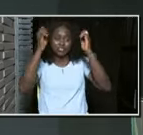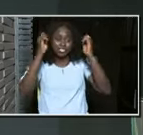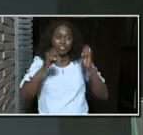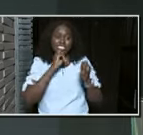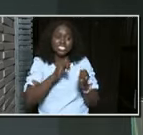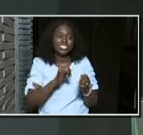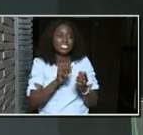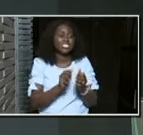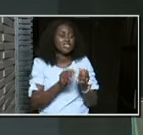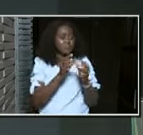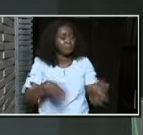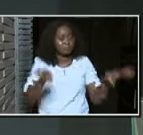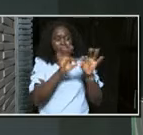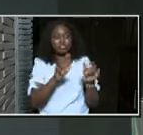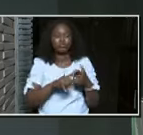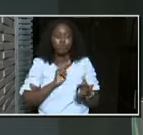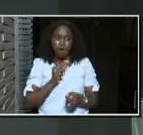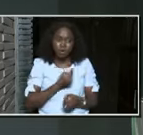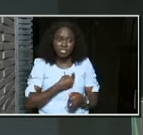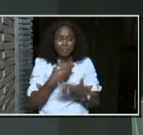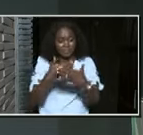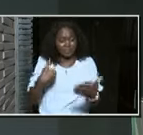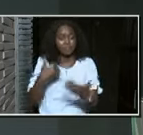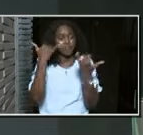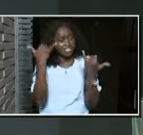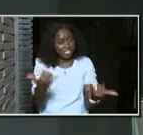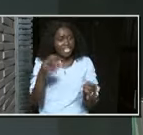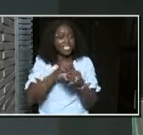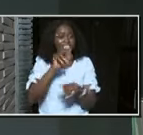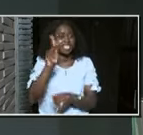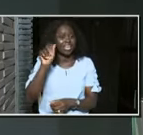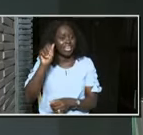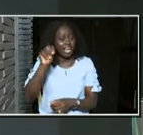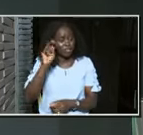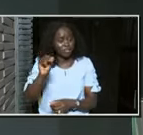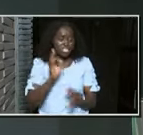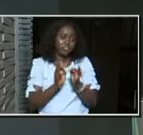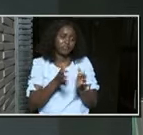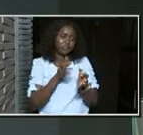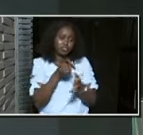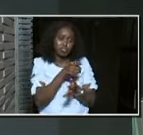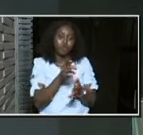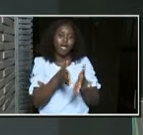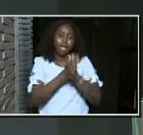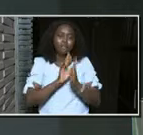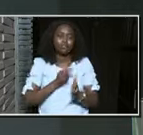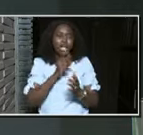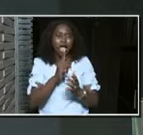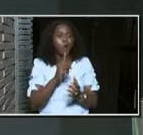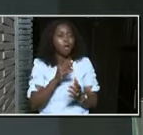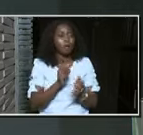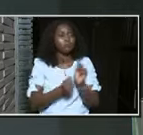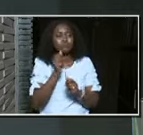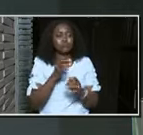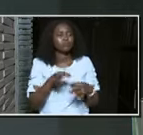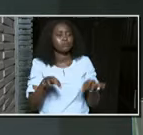to us. In fact, before now, in Kano, if you ask us, our priority number one is